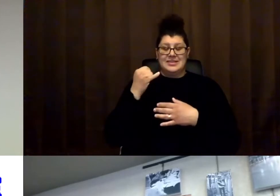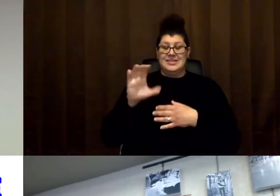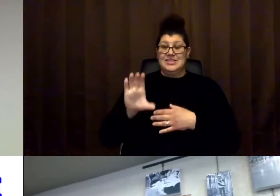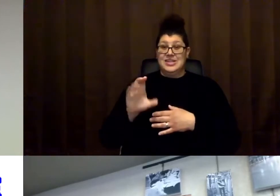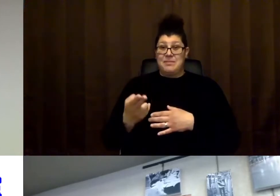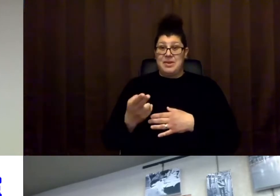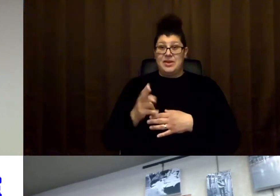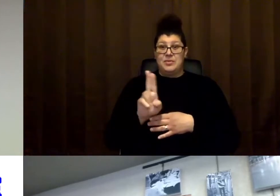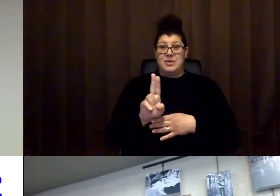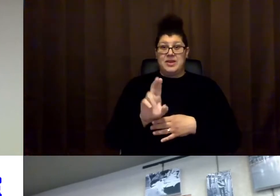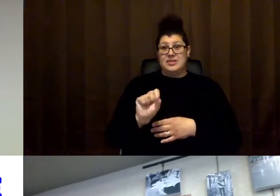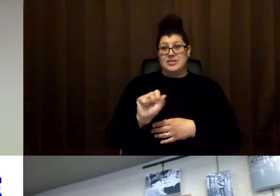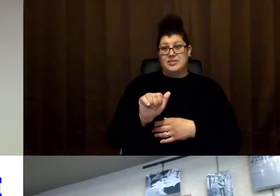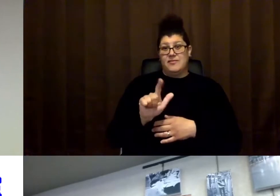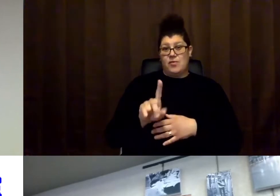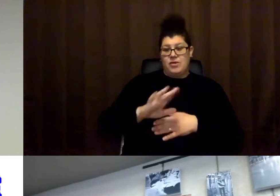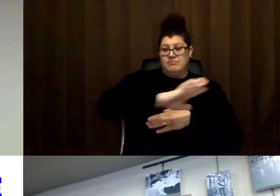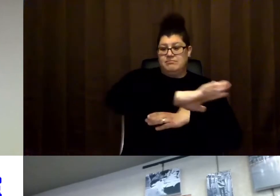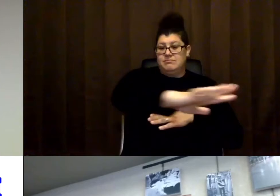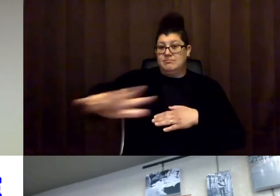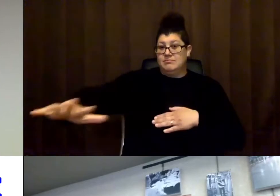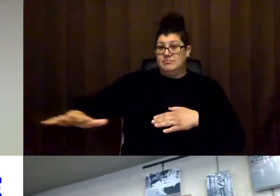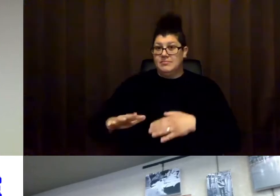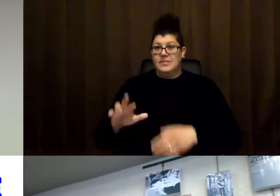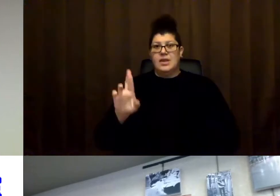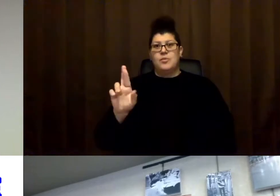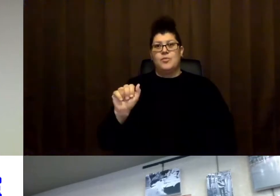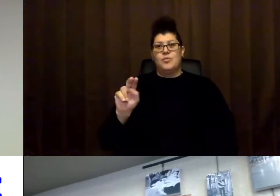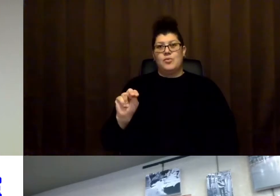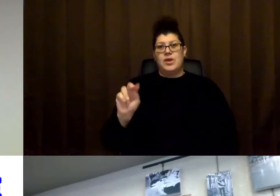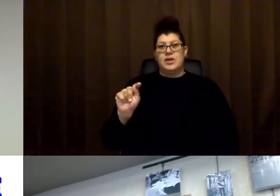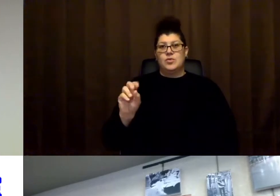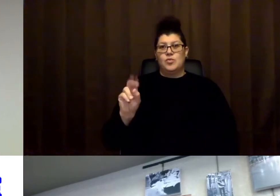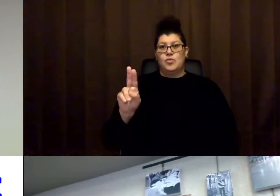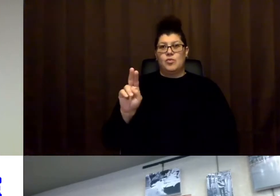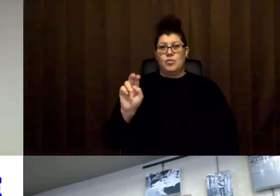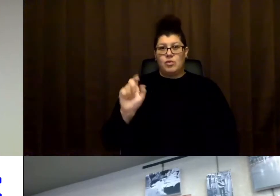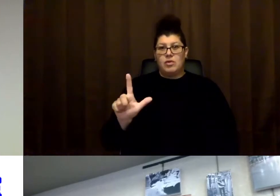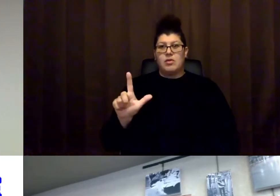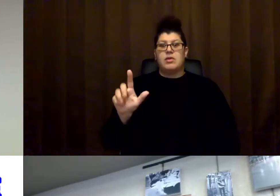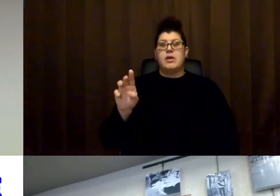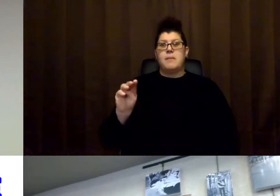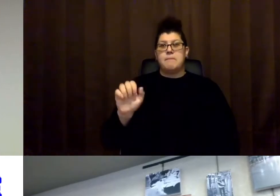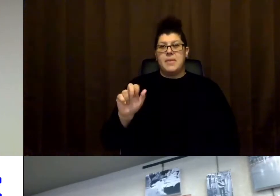area. That includes Rantoul, Mahomet, St. Joseph, Homer.